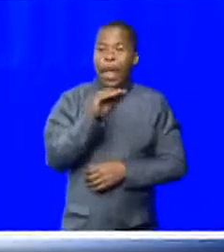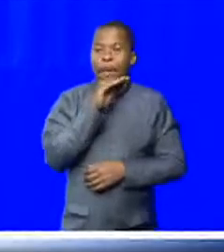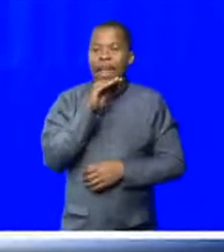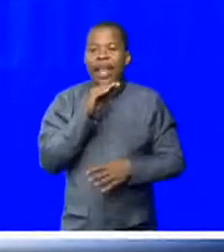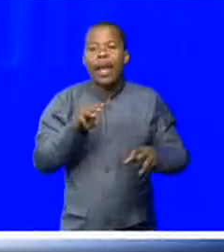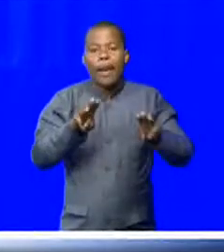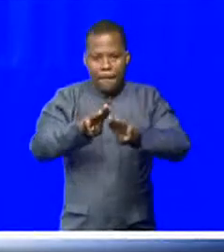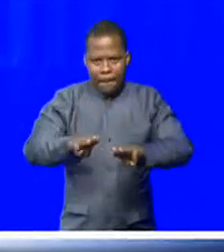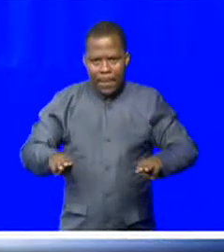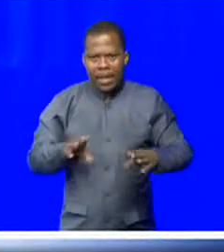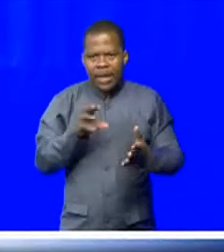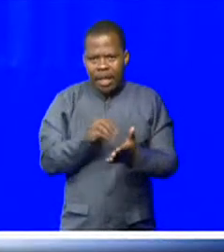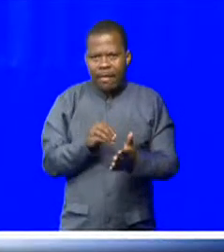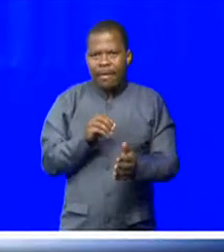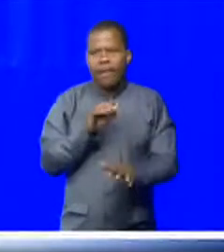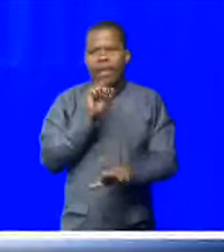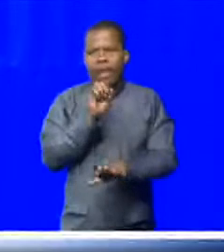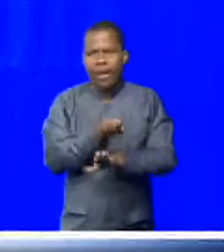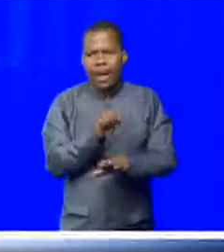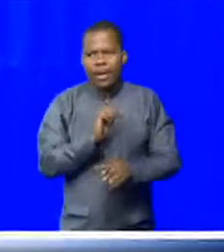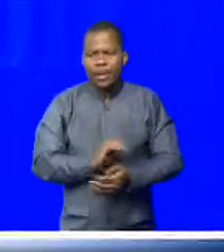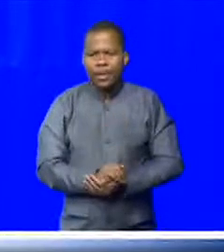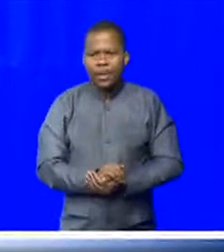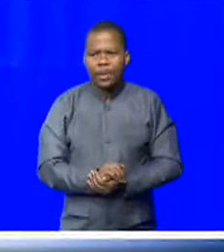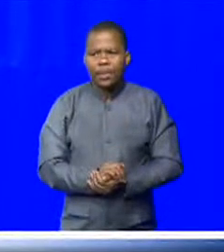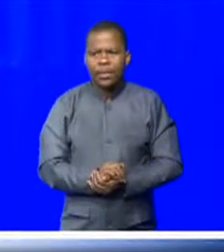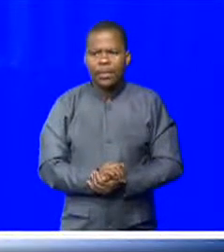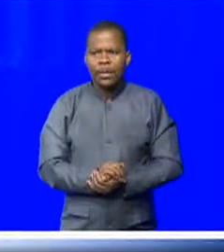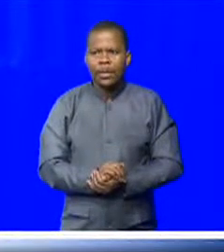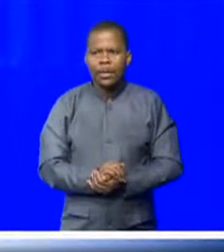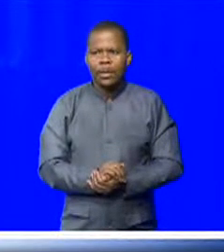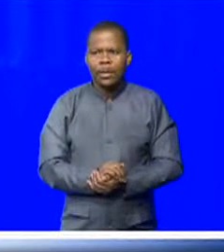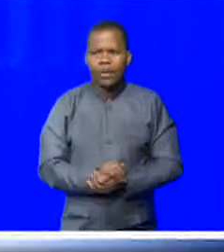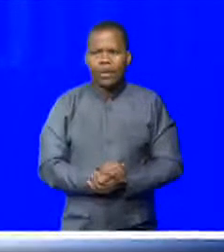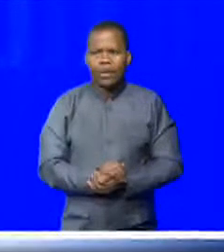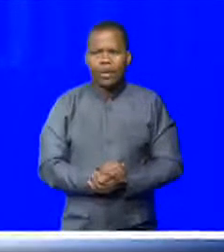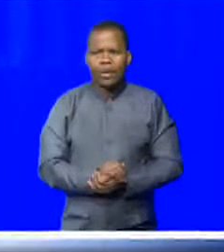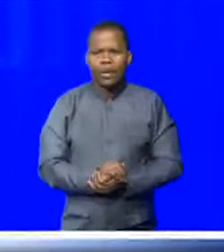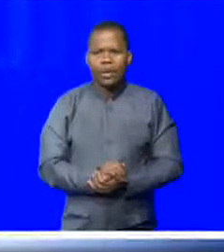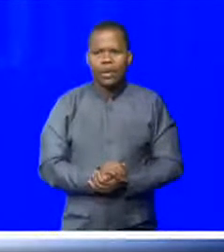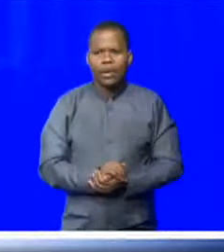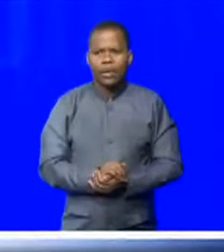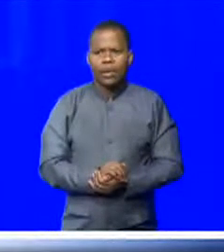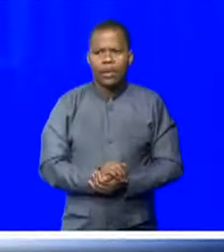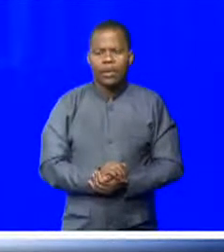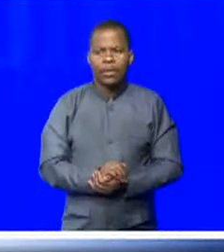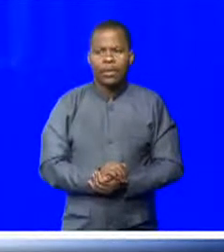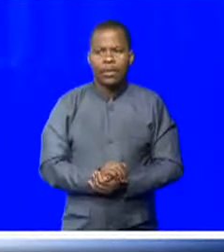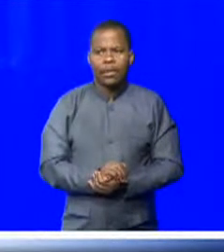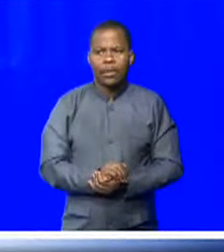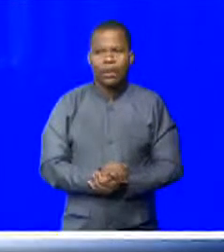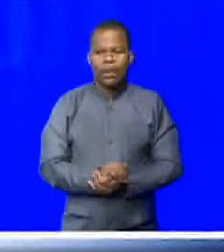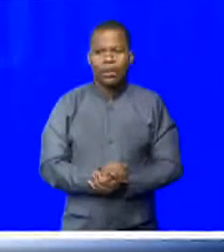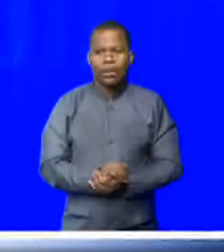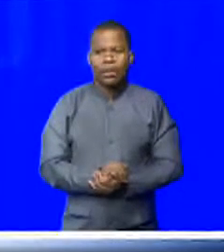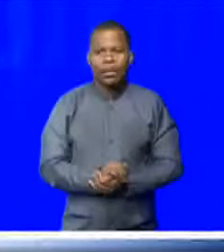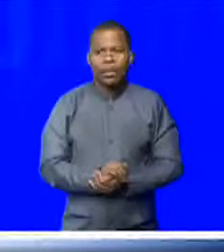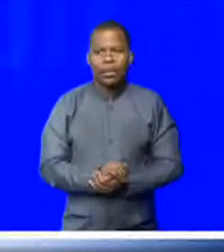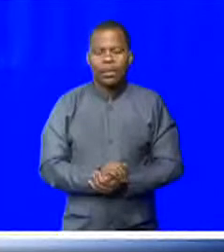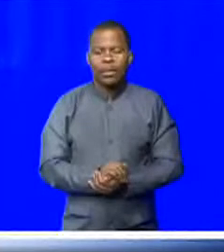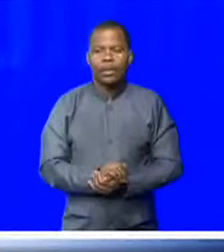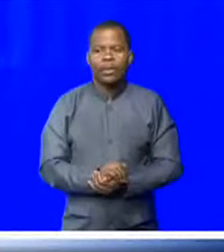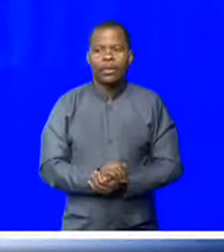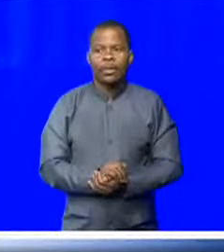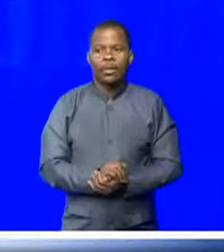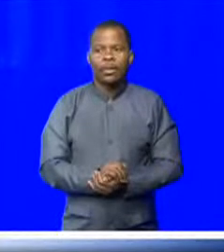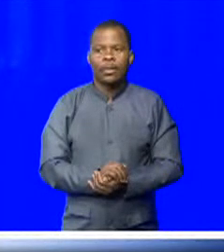the processes that will follow regarding the Eswatini matter are therefore not a reflection of what was agreed on at the summit.